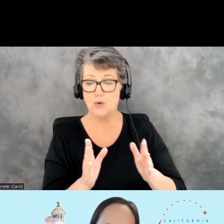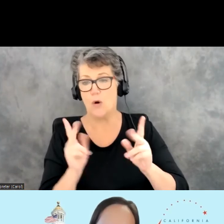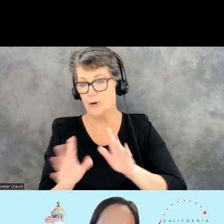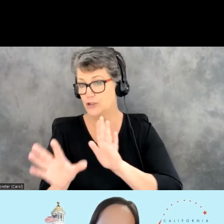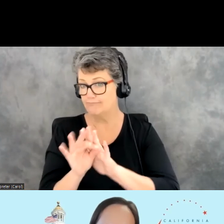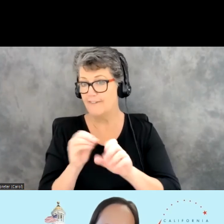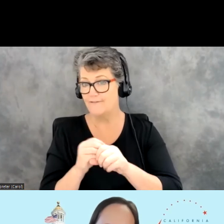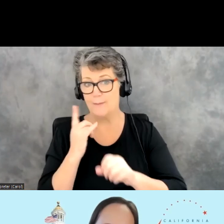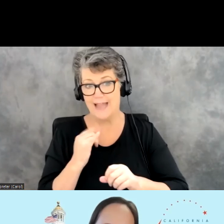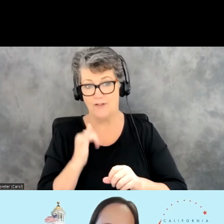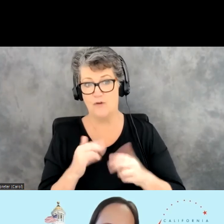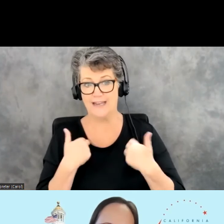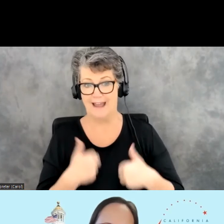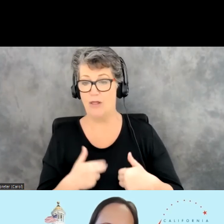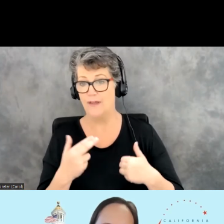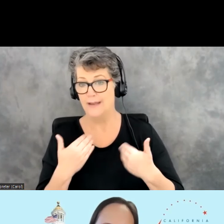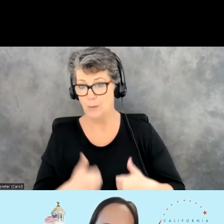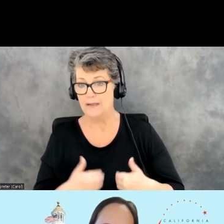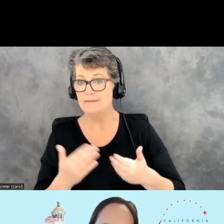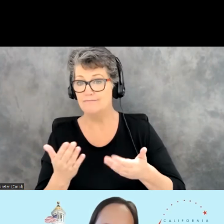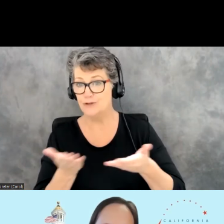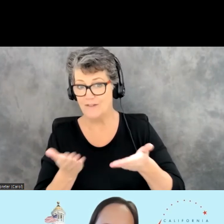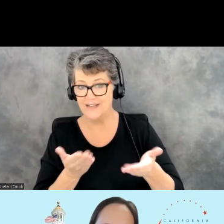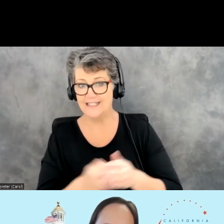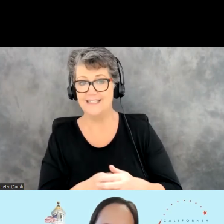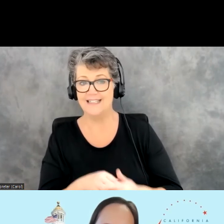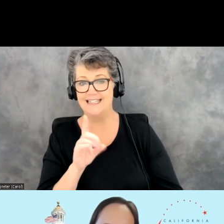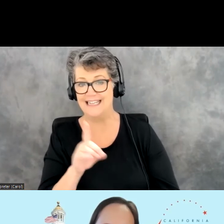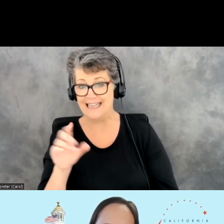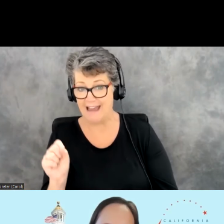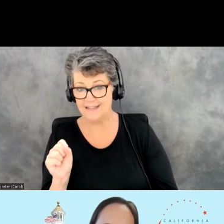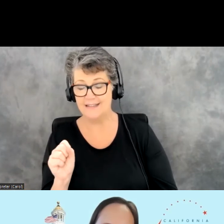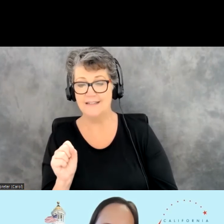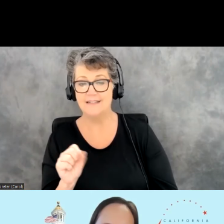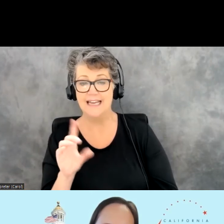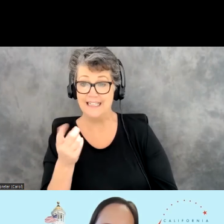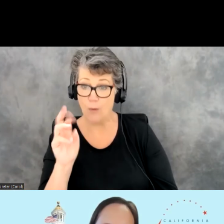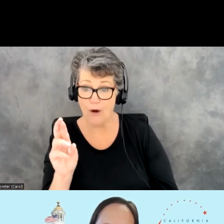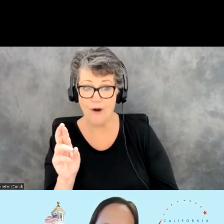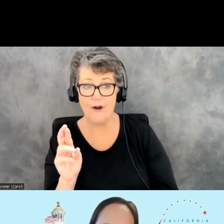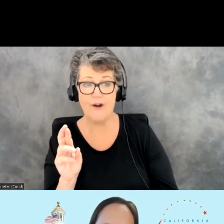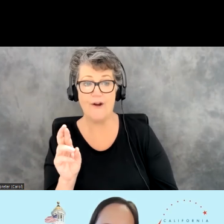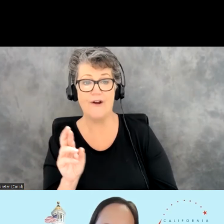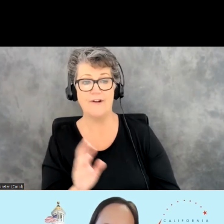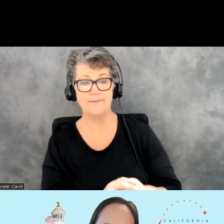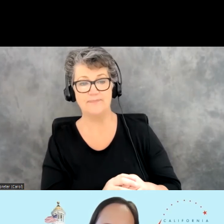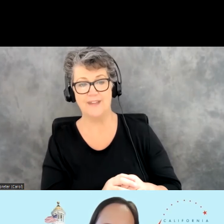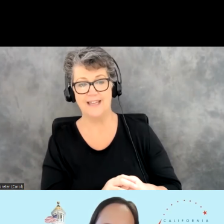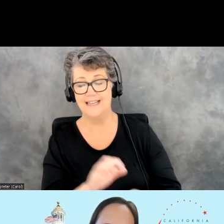from California Health and Human Services, Department of Developmental Services, Department of